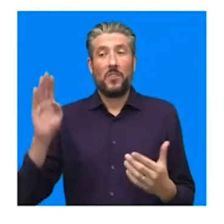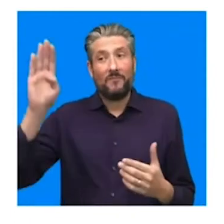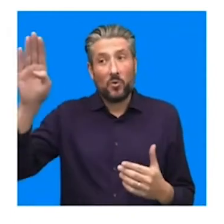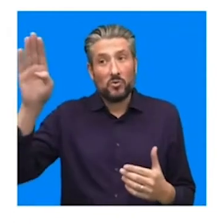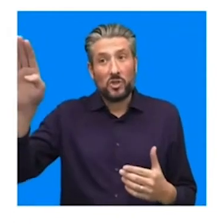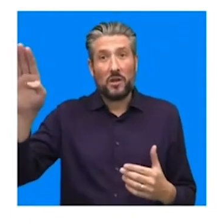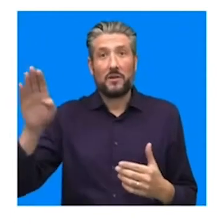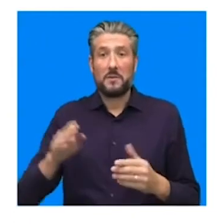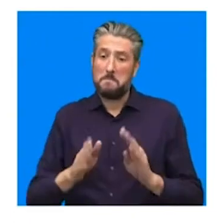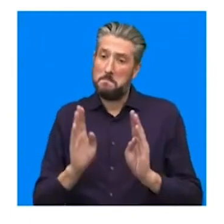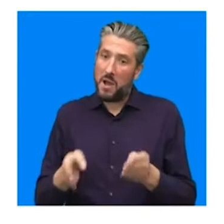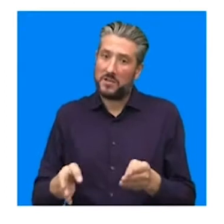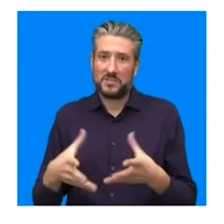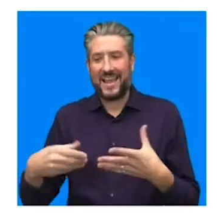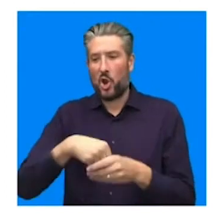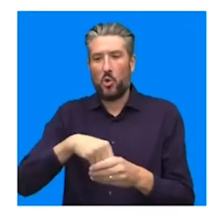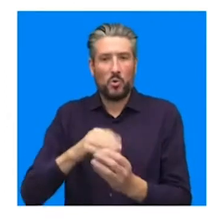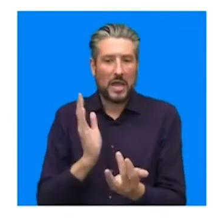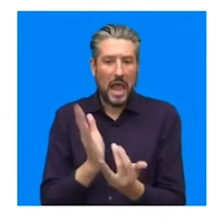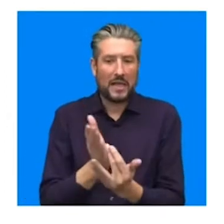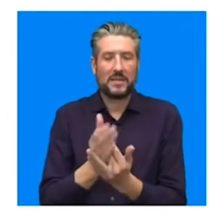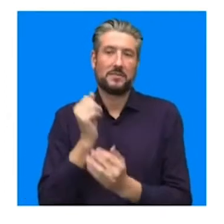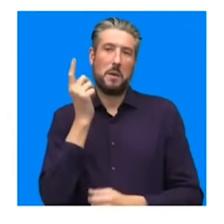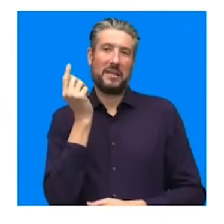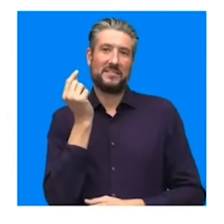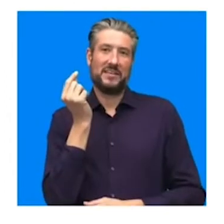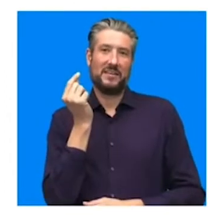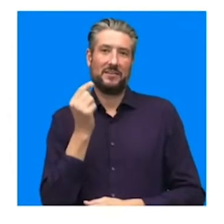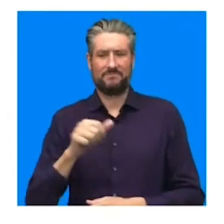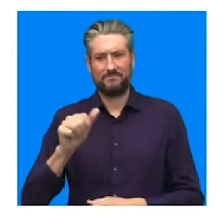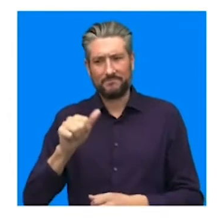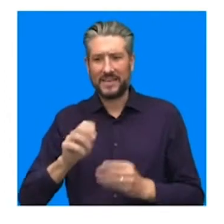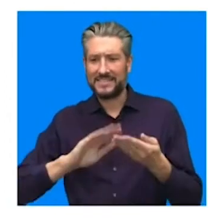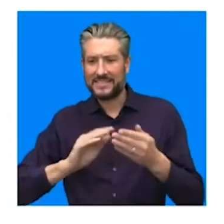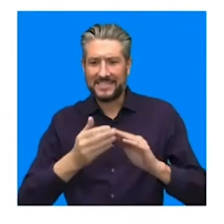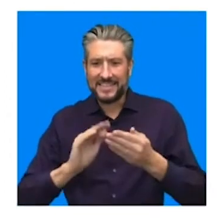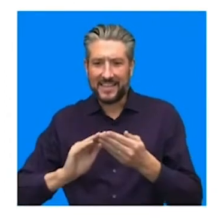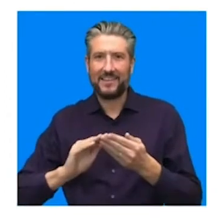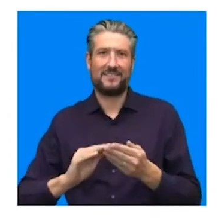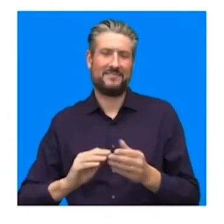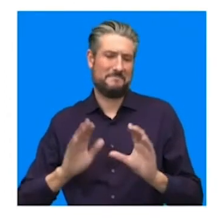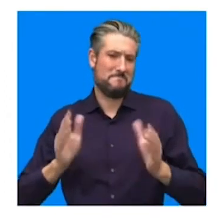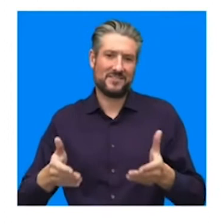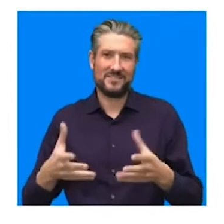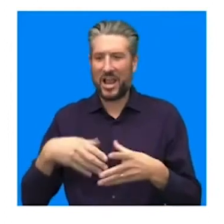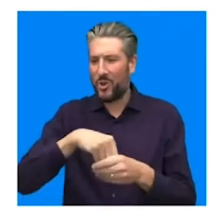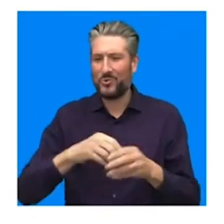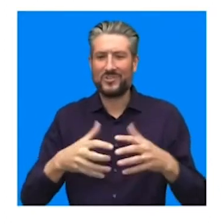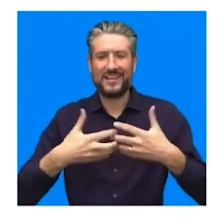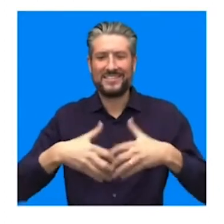build accessibility, and you can't have cities that leave people behind. As James likes to remind us, and even Victor